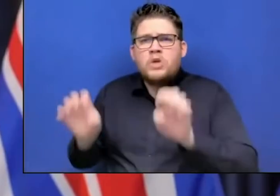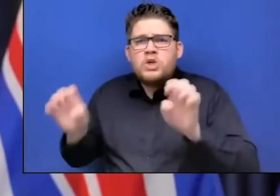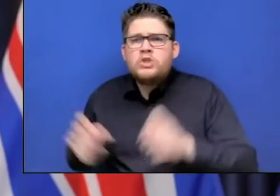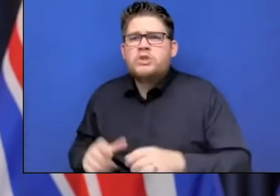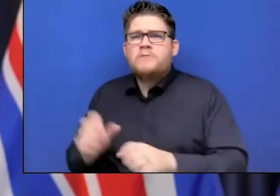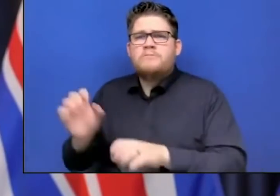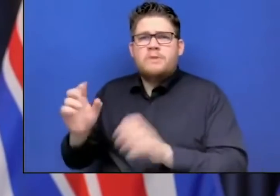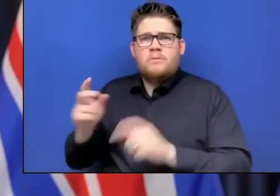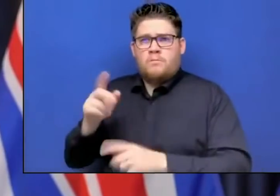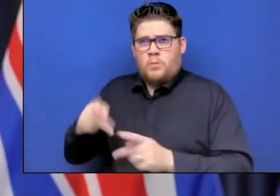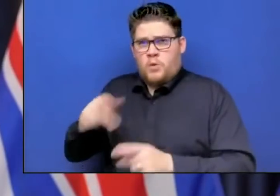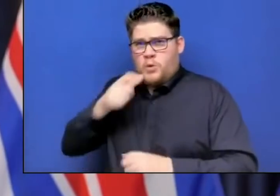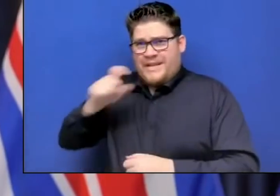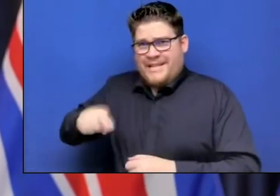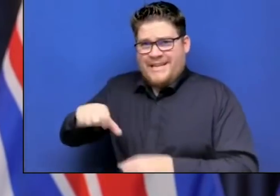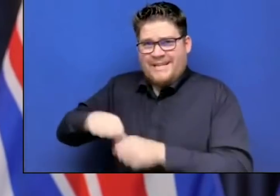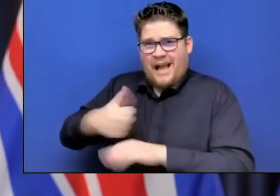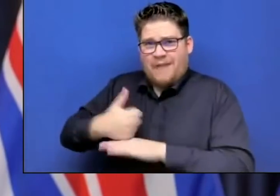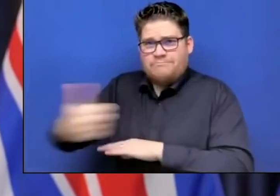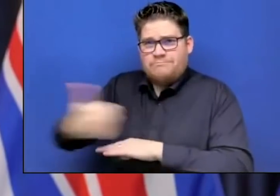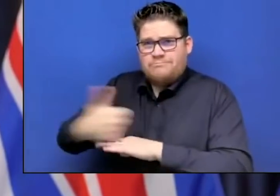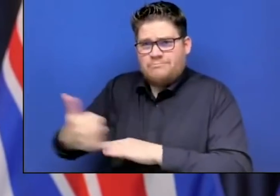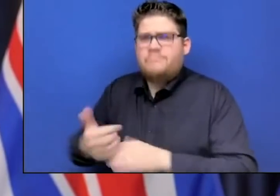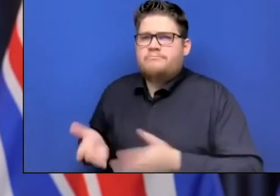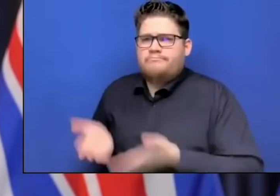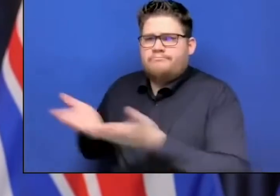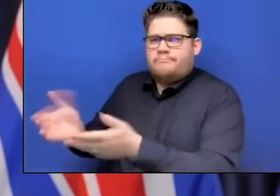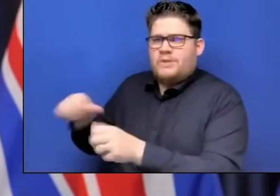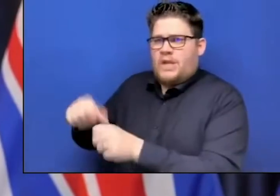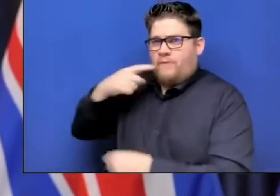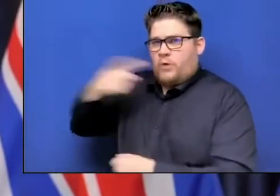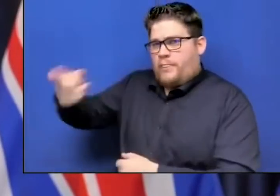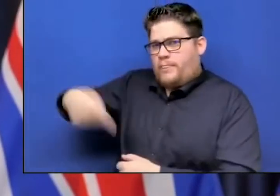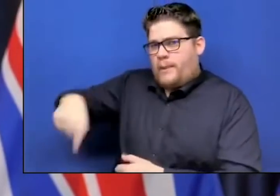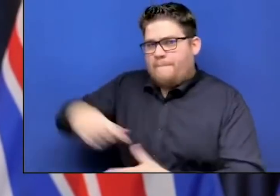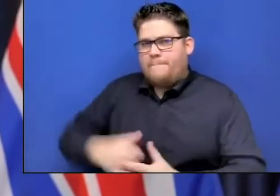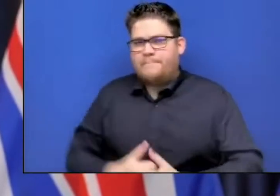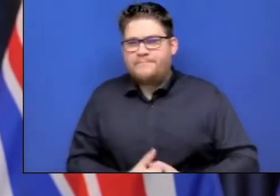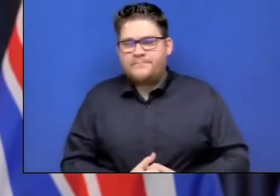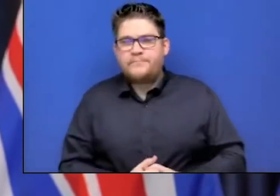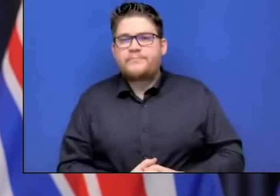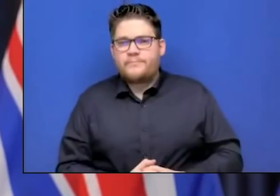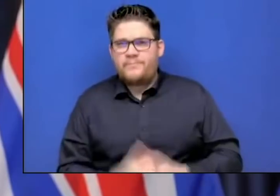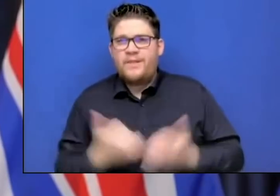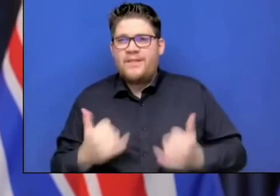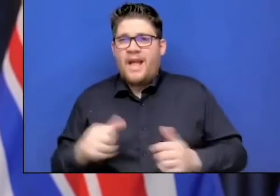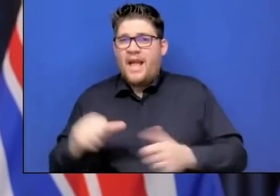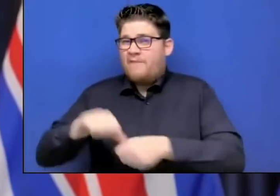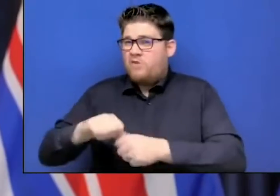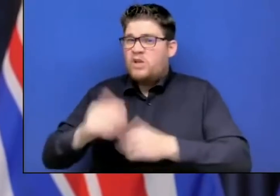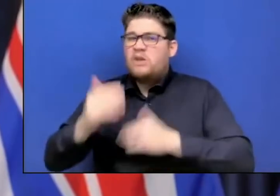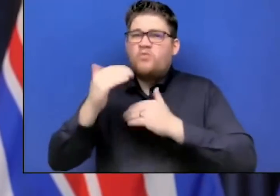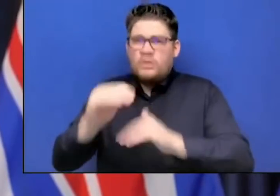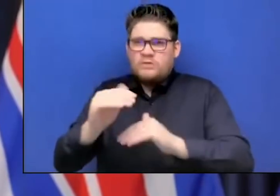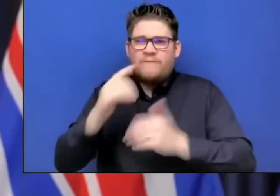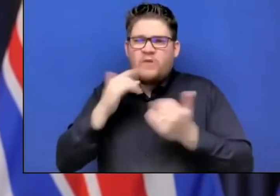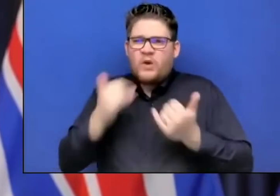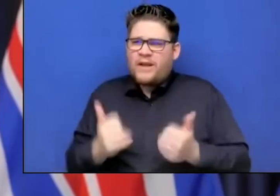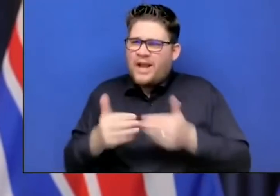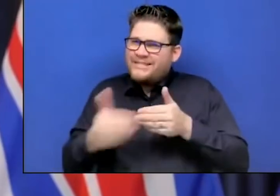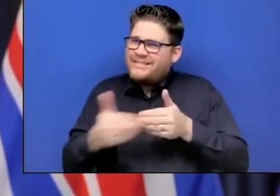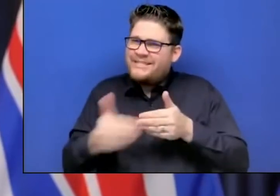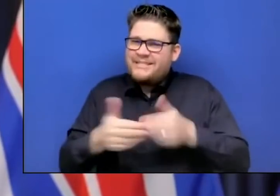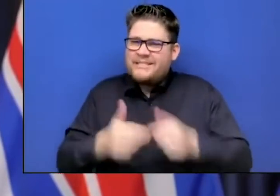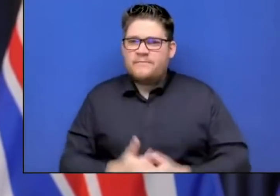working. They are temporary, and we will drop these measures as soon as we are able to. I also want to